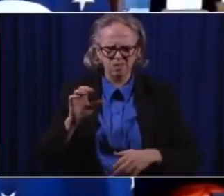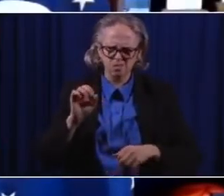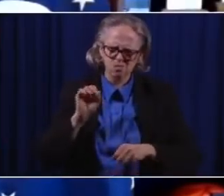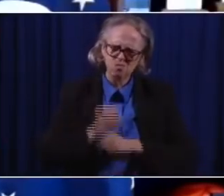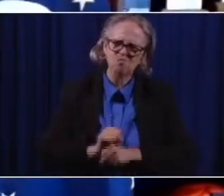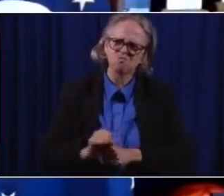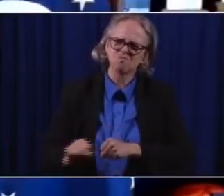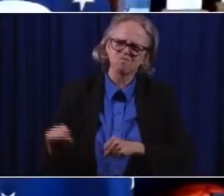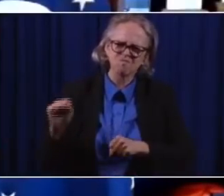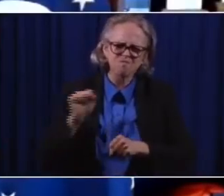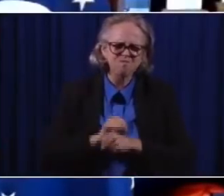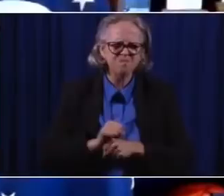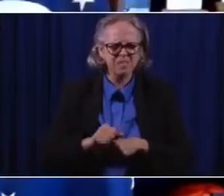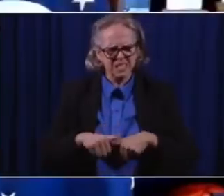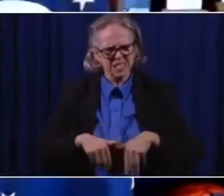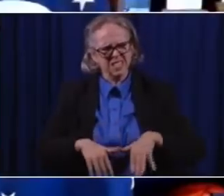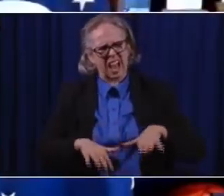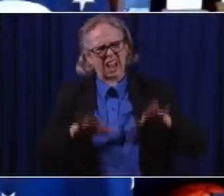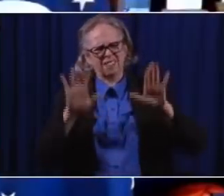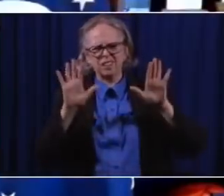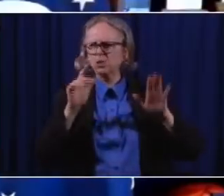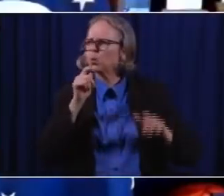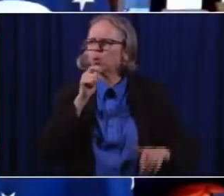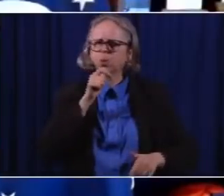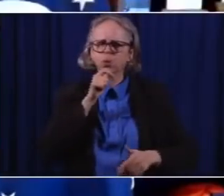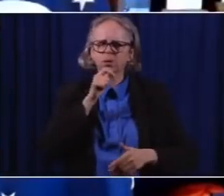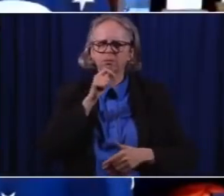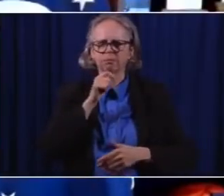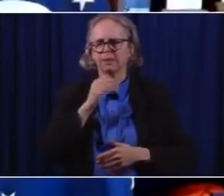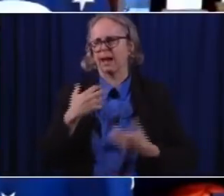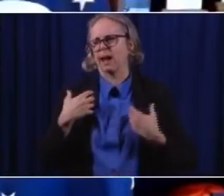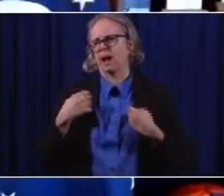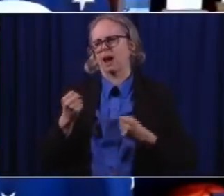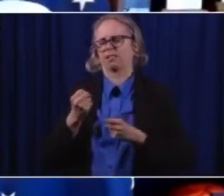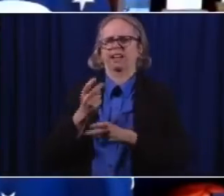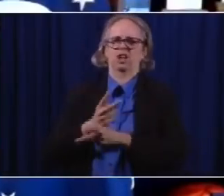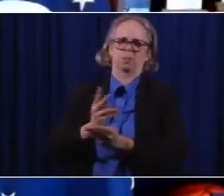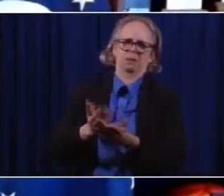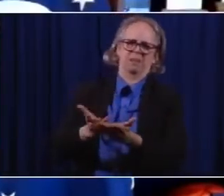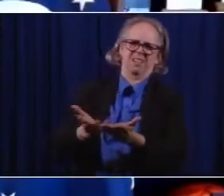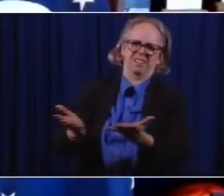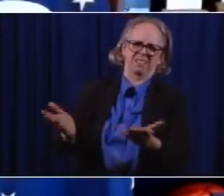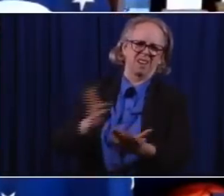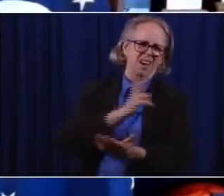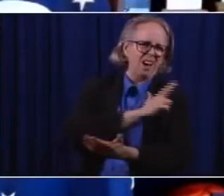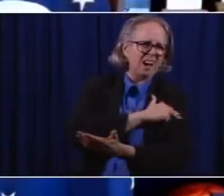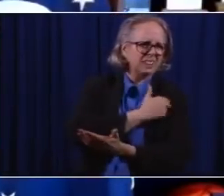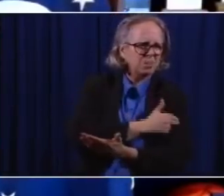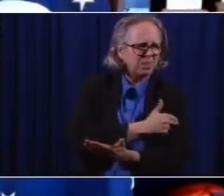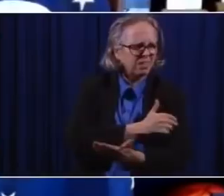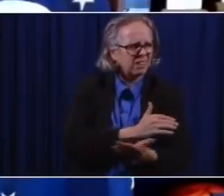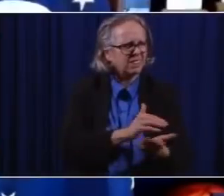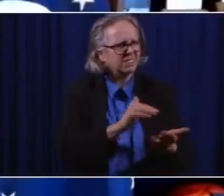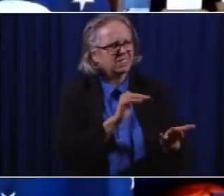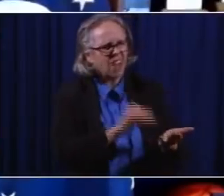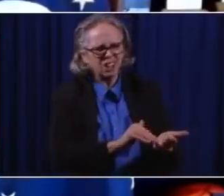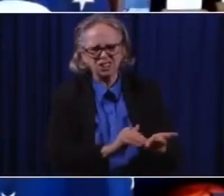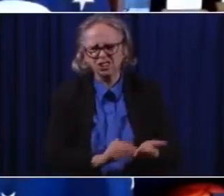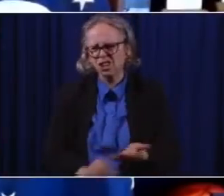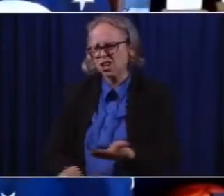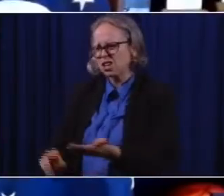those that are working in nursing homes. We appreciate your efforts. And I know our team internally has worked hard at trying to